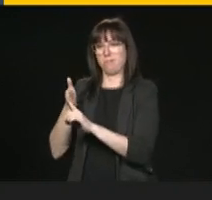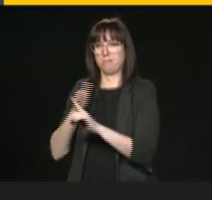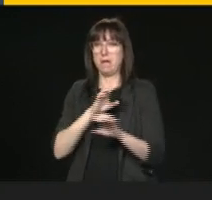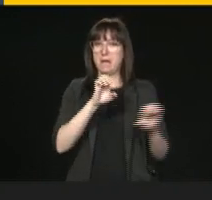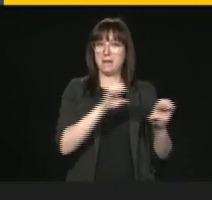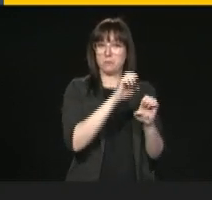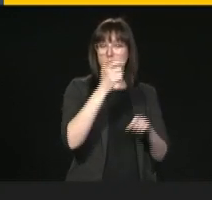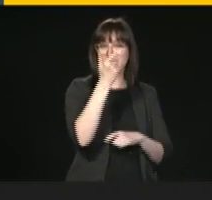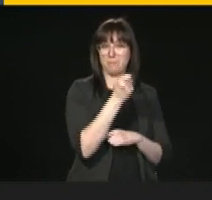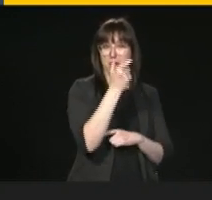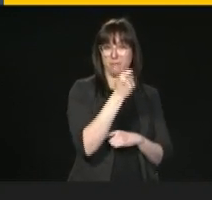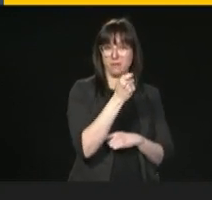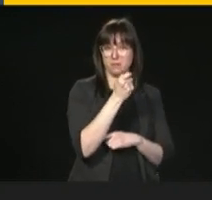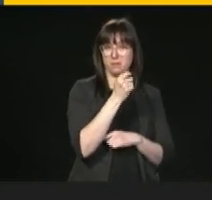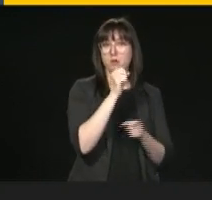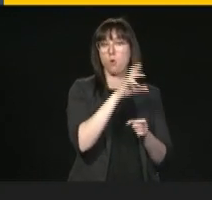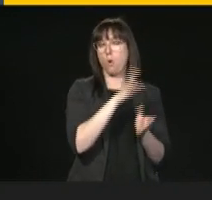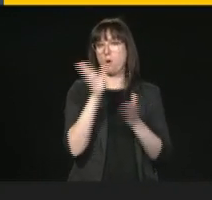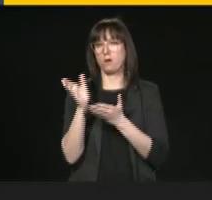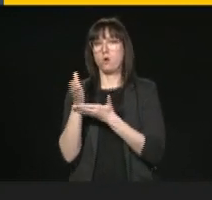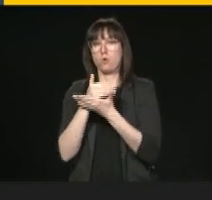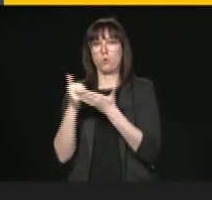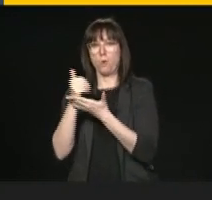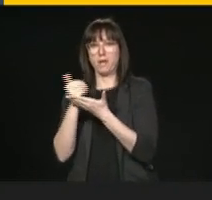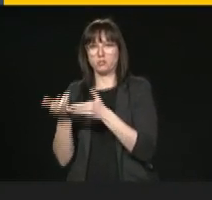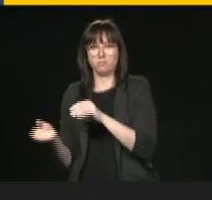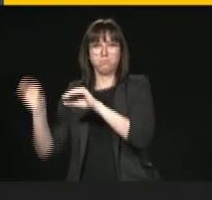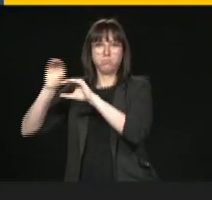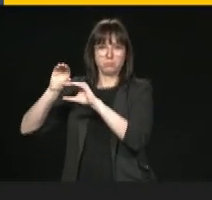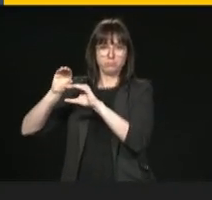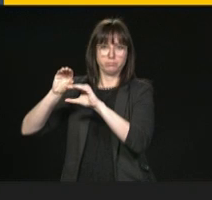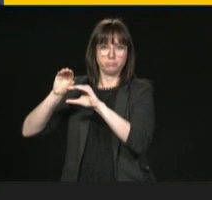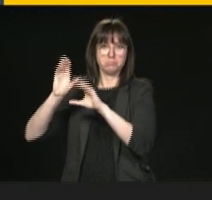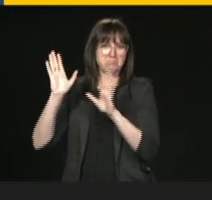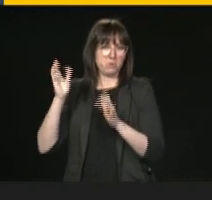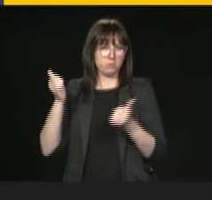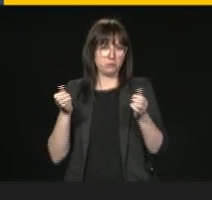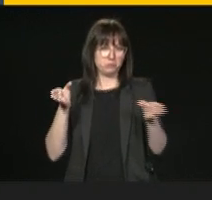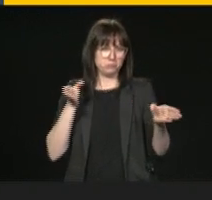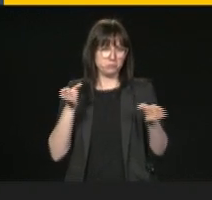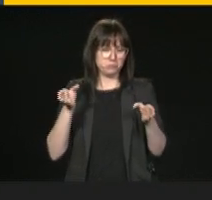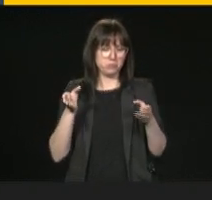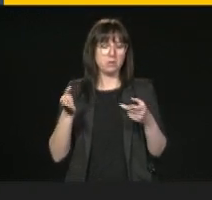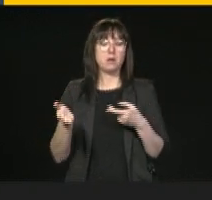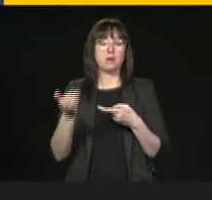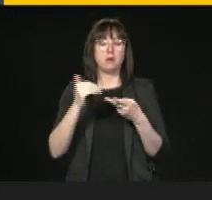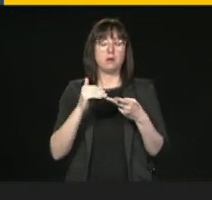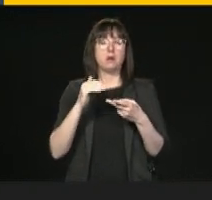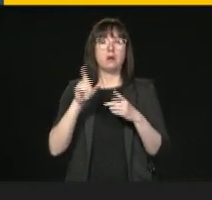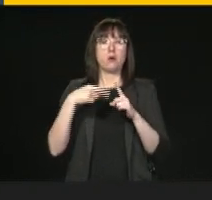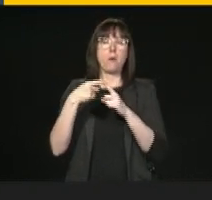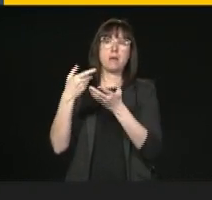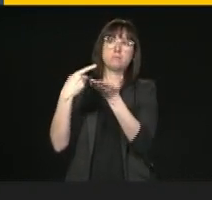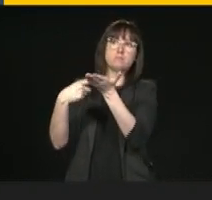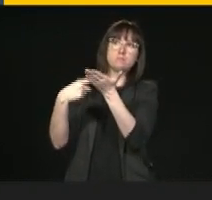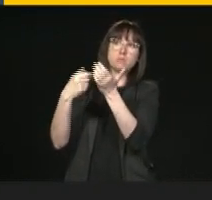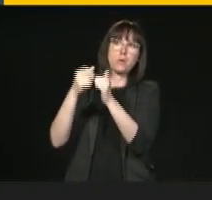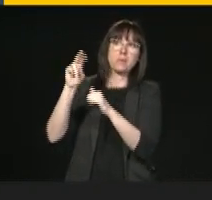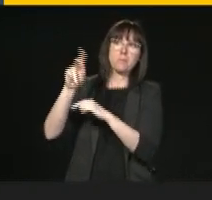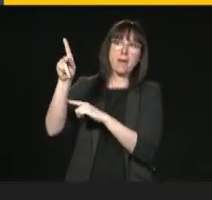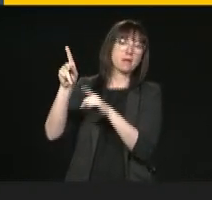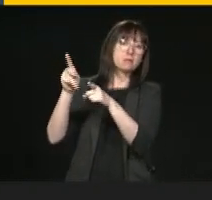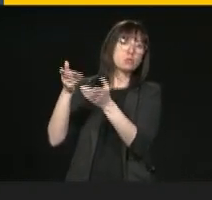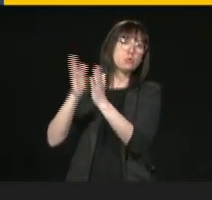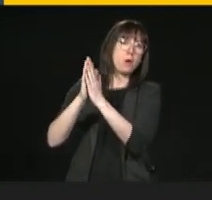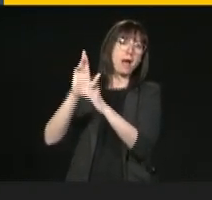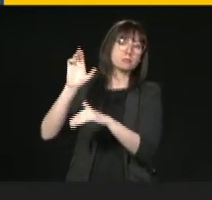my number one question. And then in terms of talking to the banks, what are you asking them to drop their rates to, and are they listening? Are